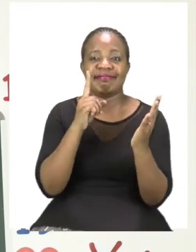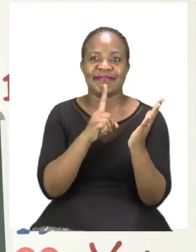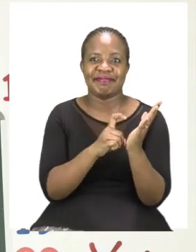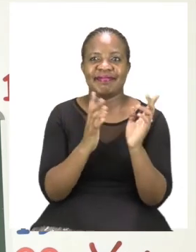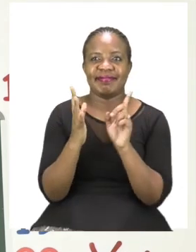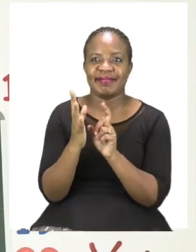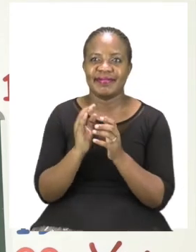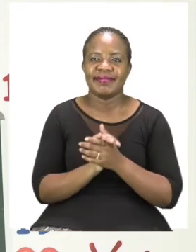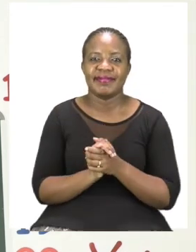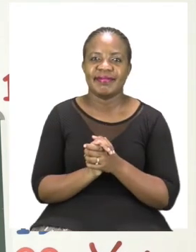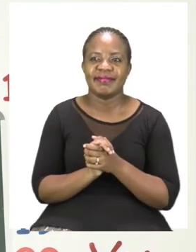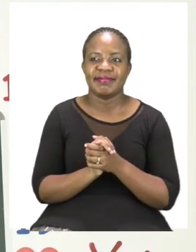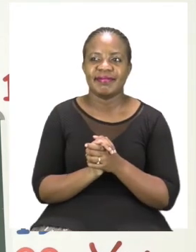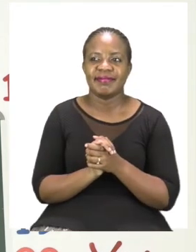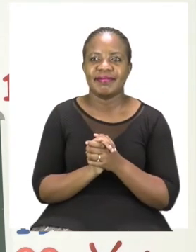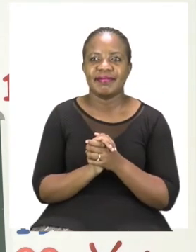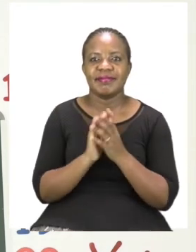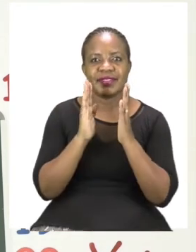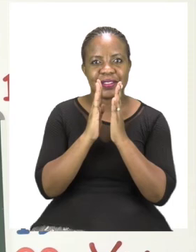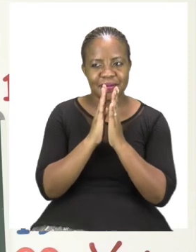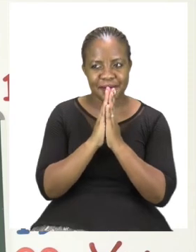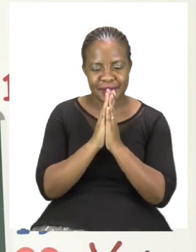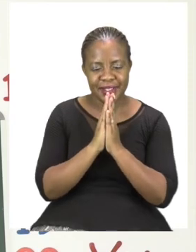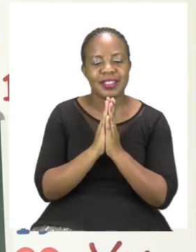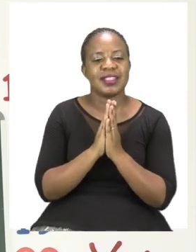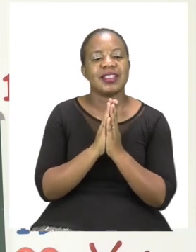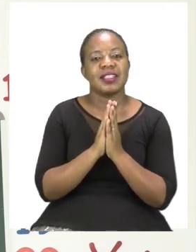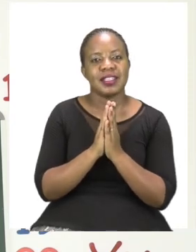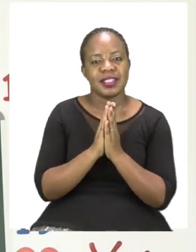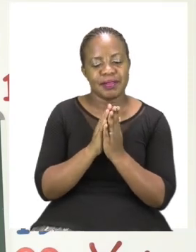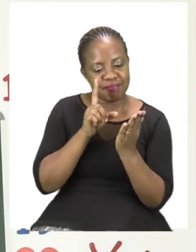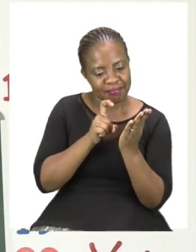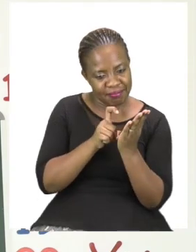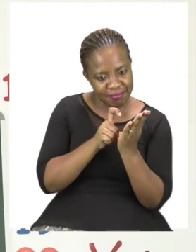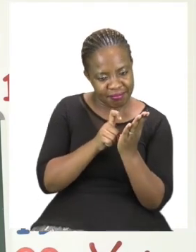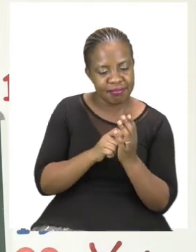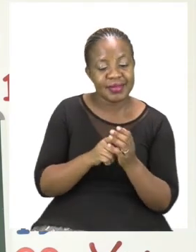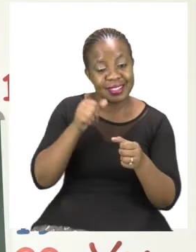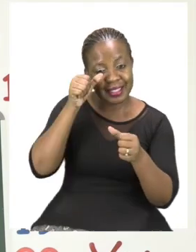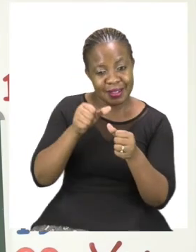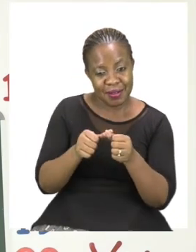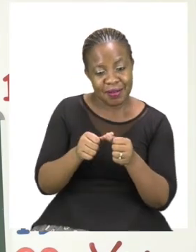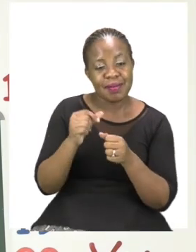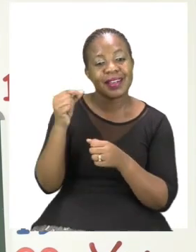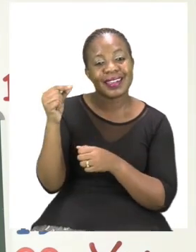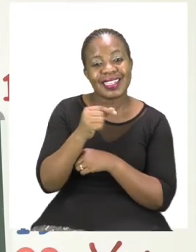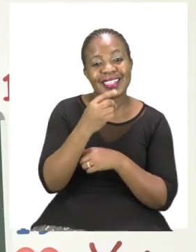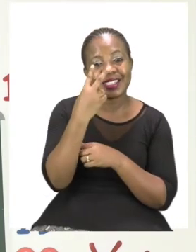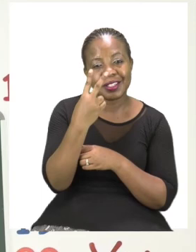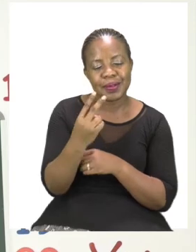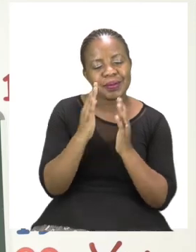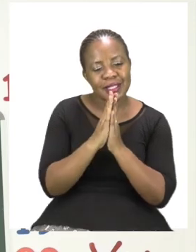sanitize. So please take your sanitizer. And remember, grade 2s, we can also practice